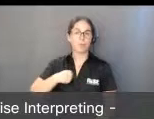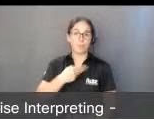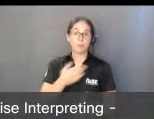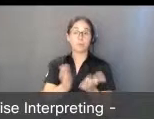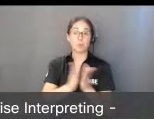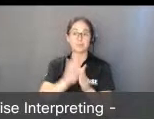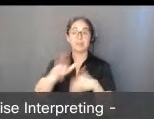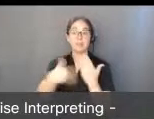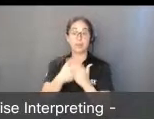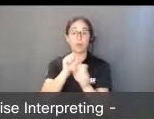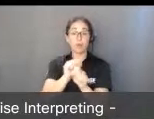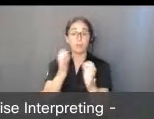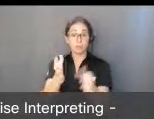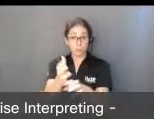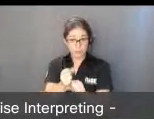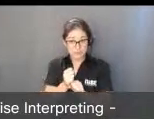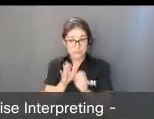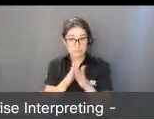Okay, great.